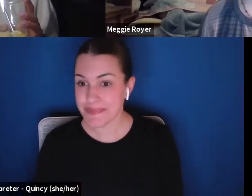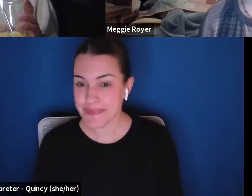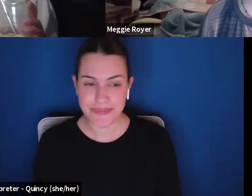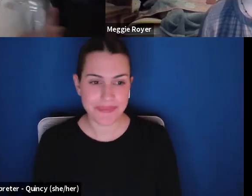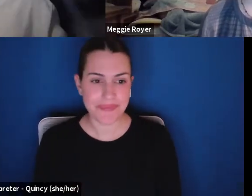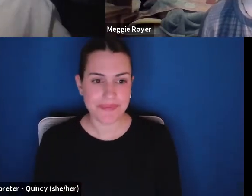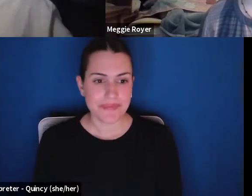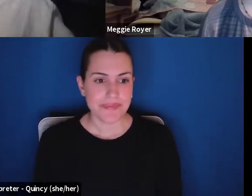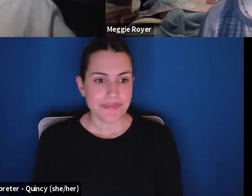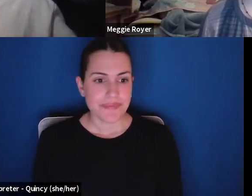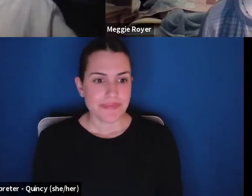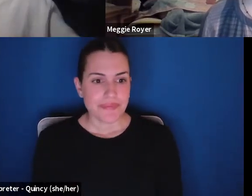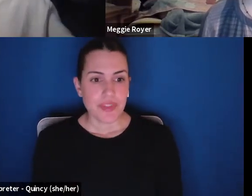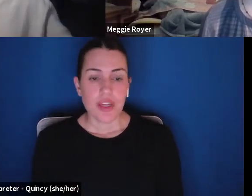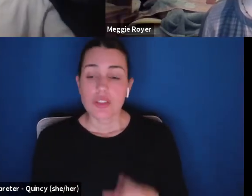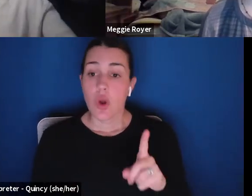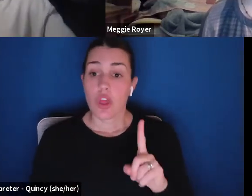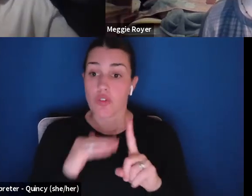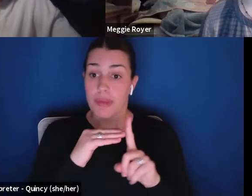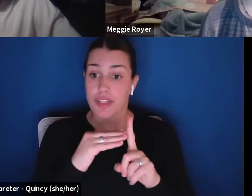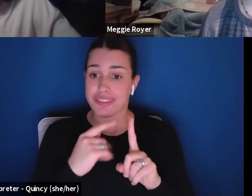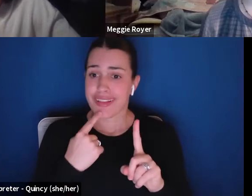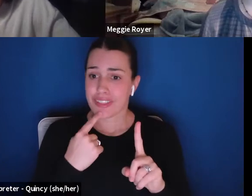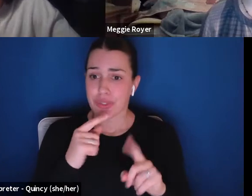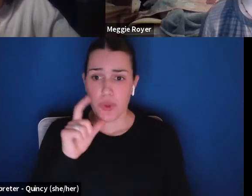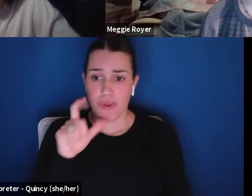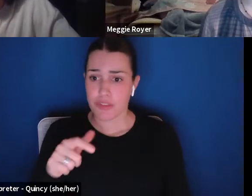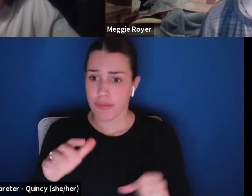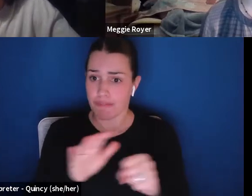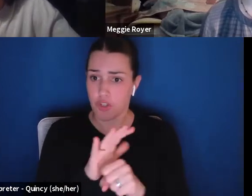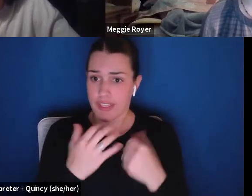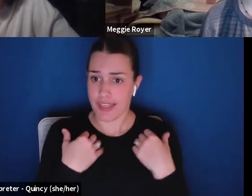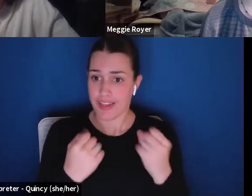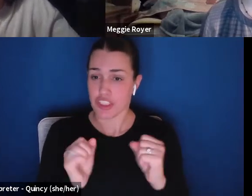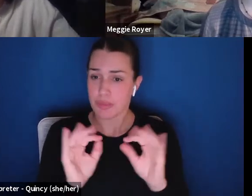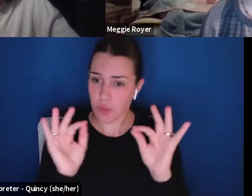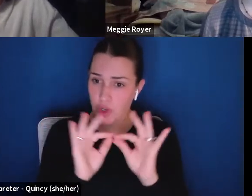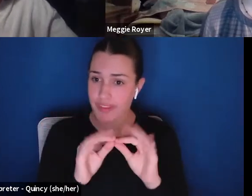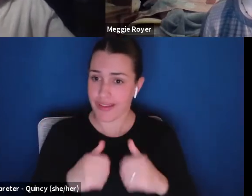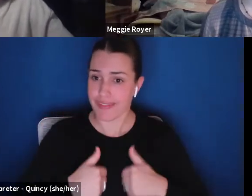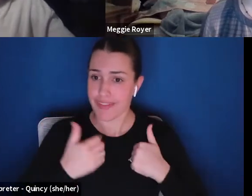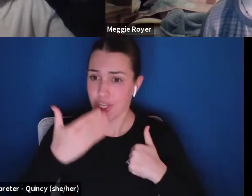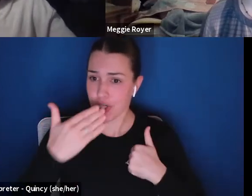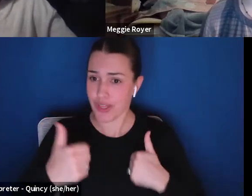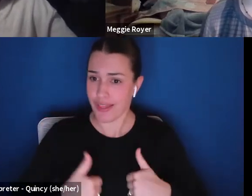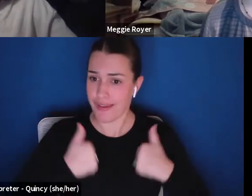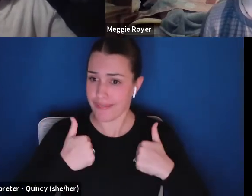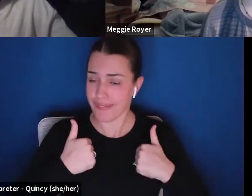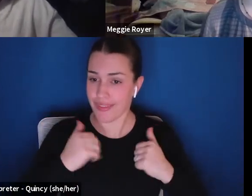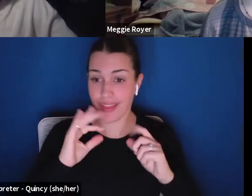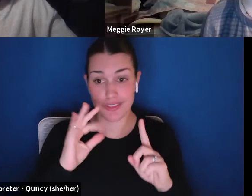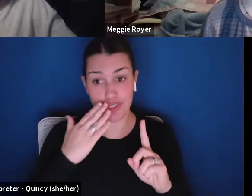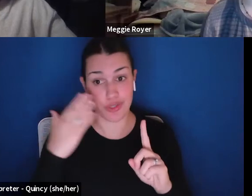one of these reminders says, you don't need to be fully healed to be worthy of living a good life. And I think that's a good